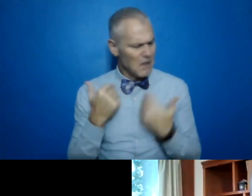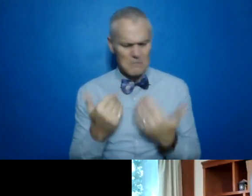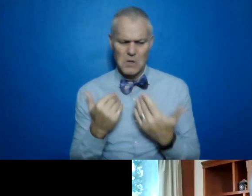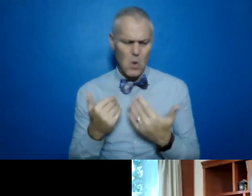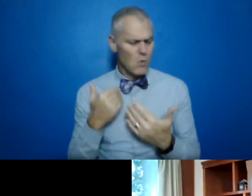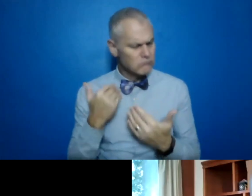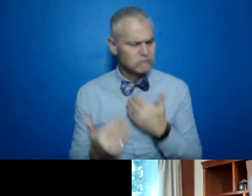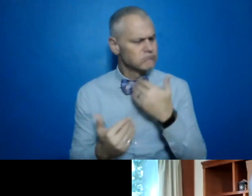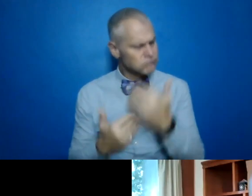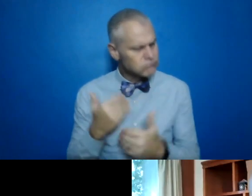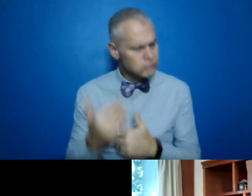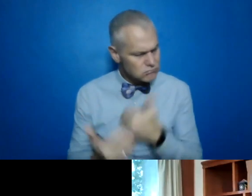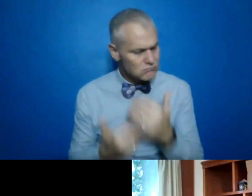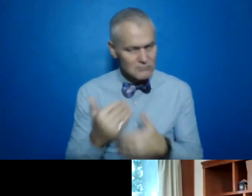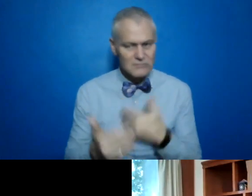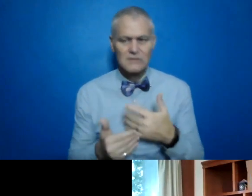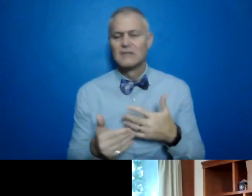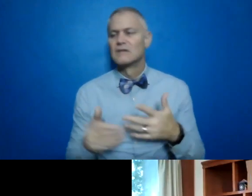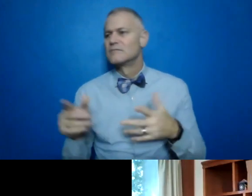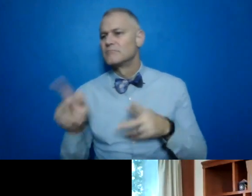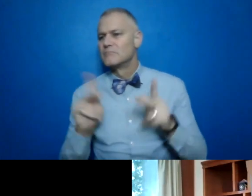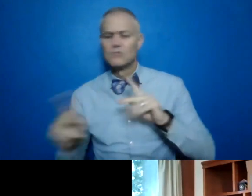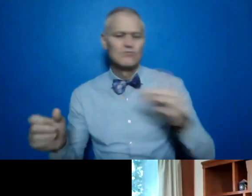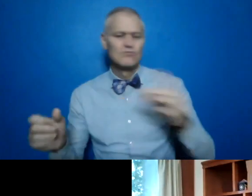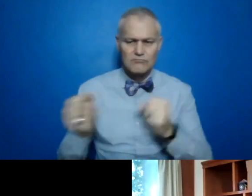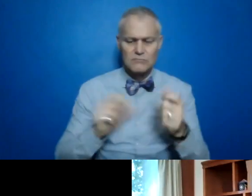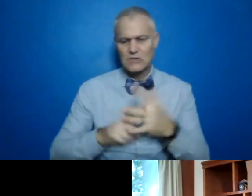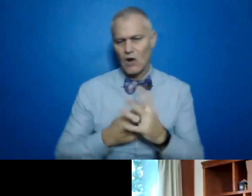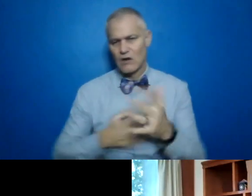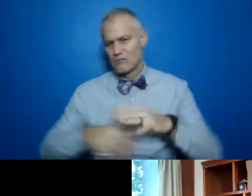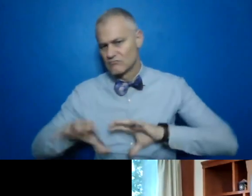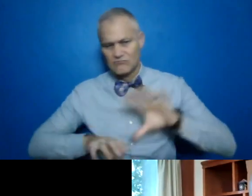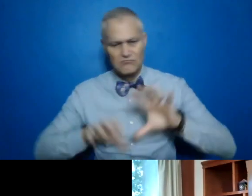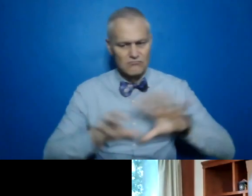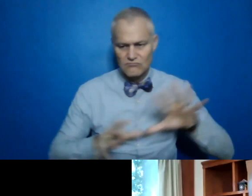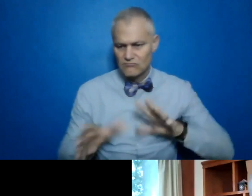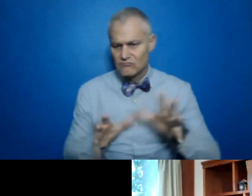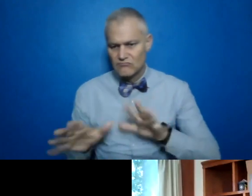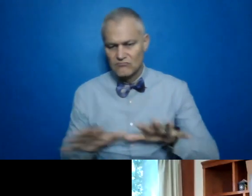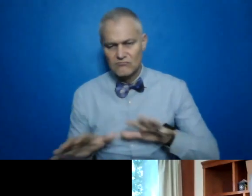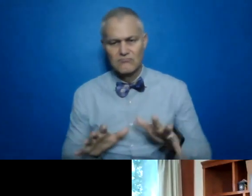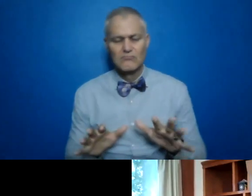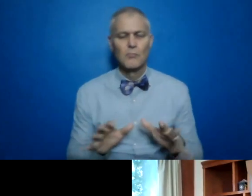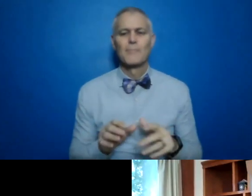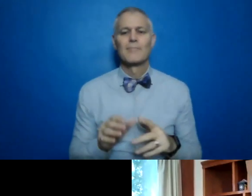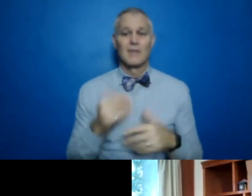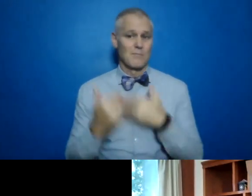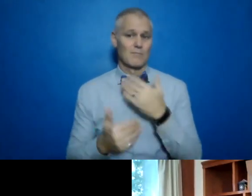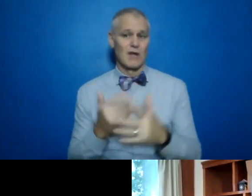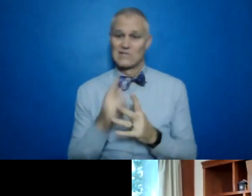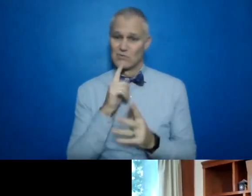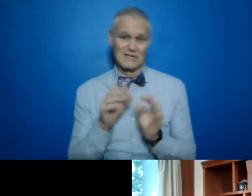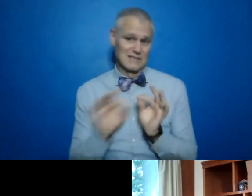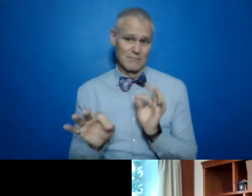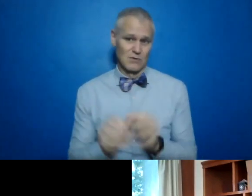it. And you convene some folks and start a conversation. So the process itself is really simple.